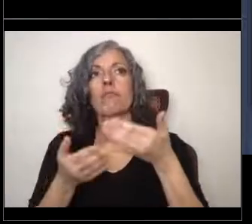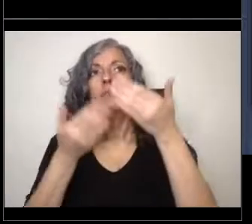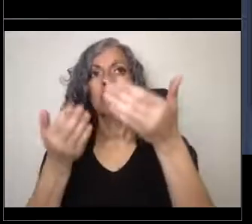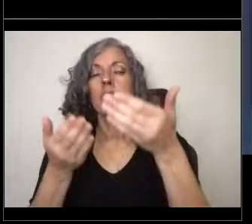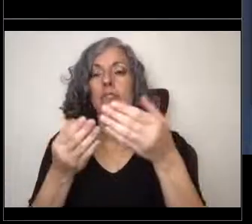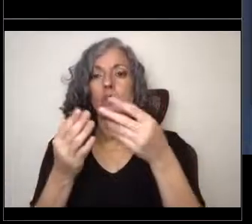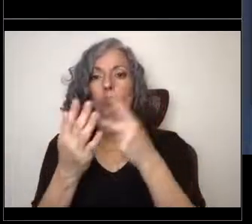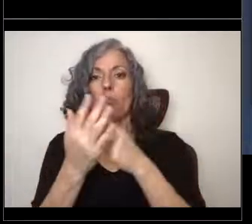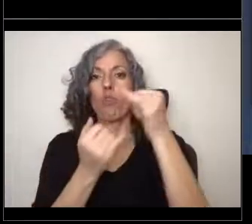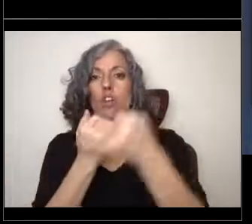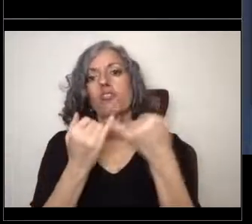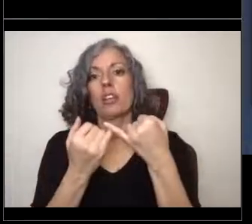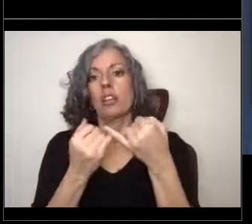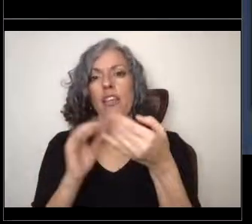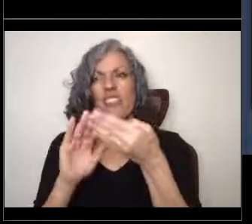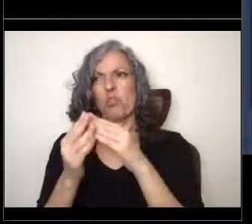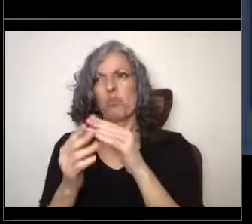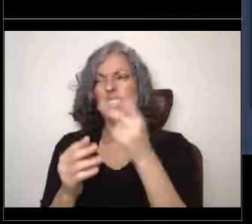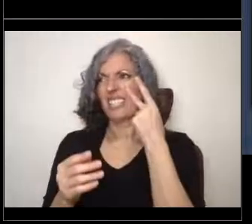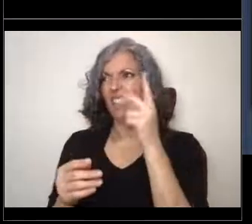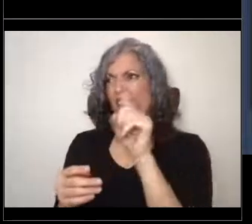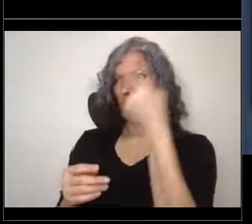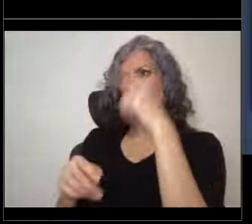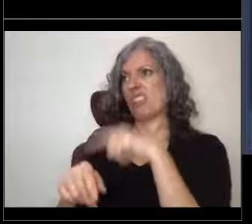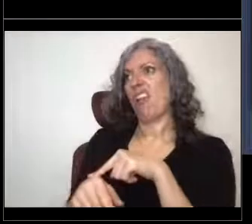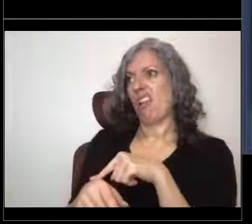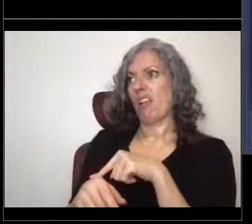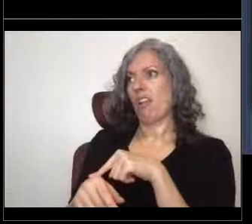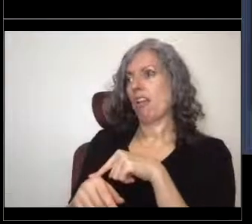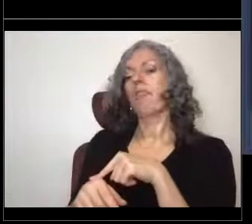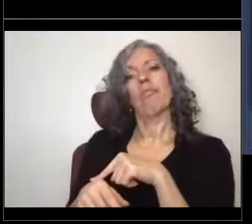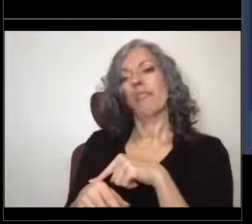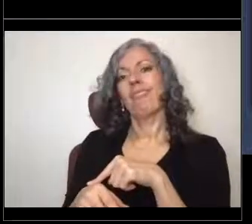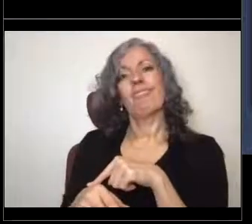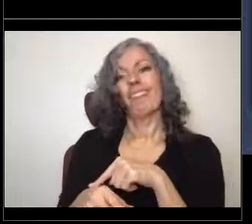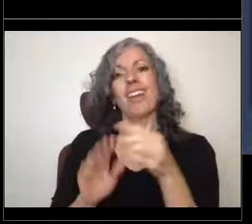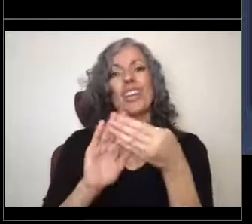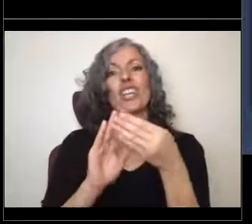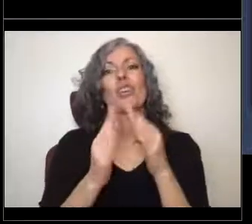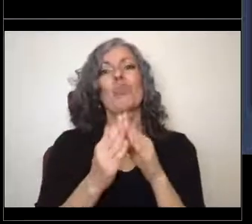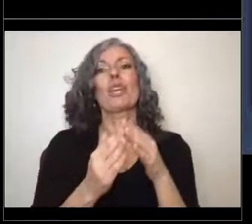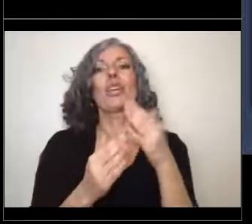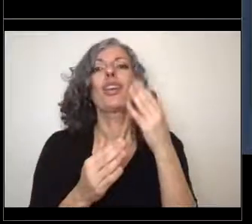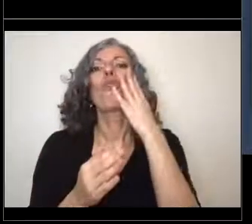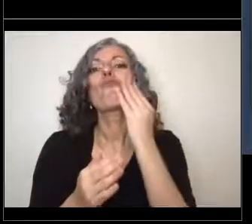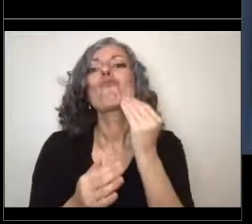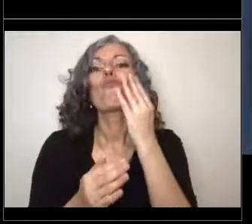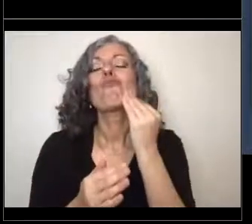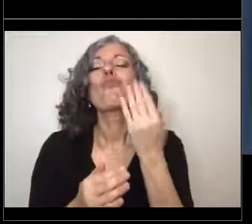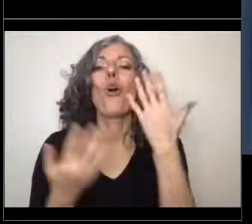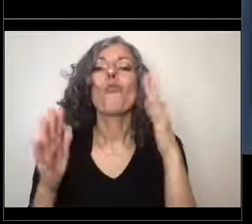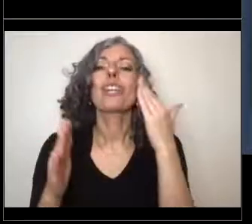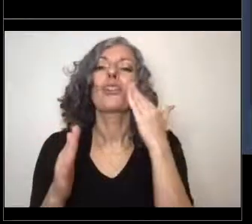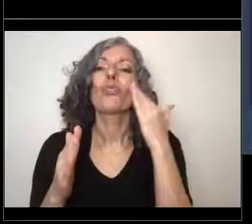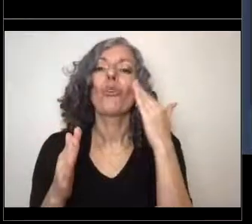seeing it for the first time. They've actually, they're familiar with it. And